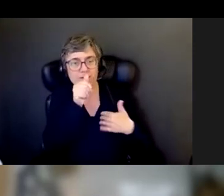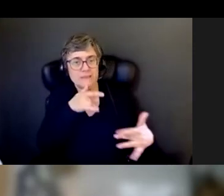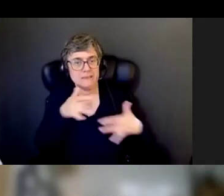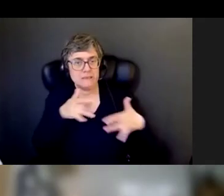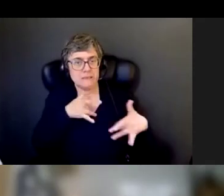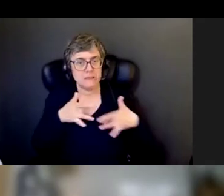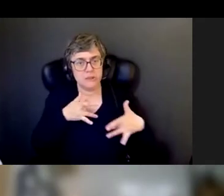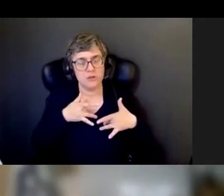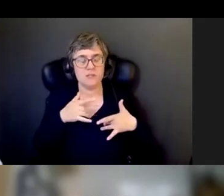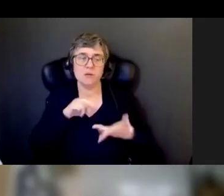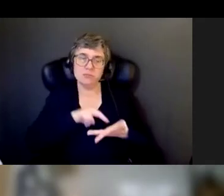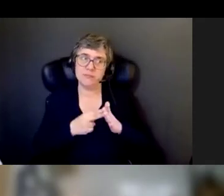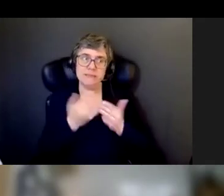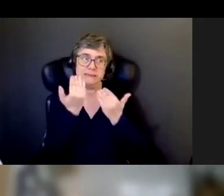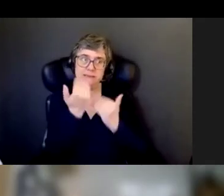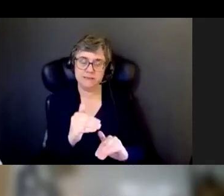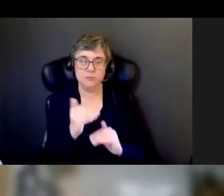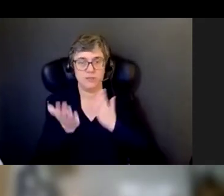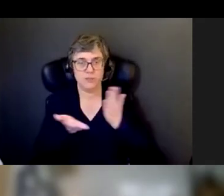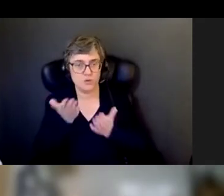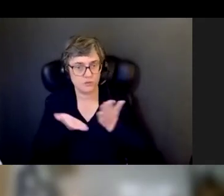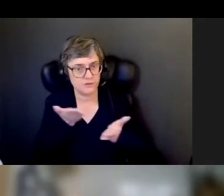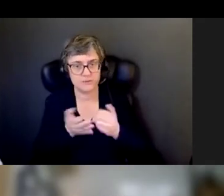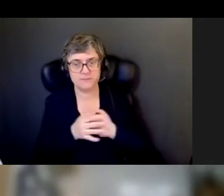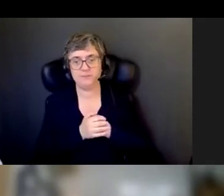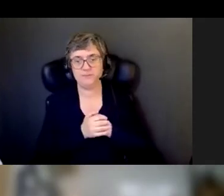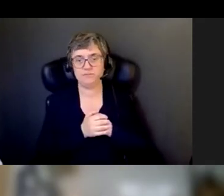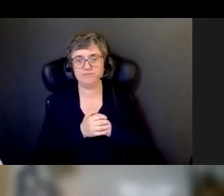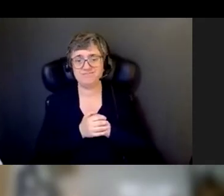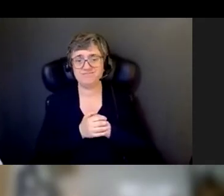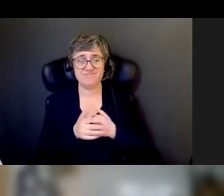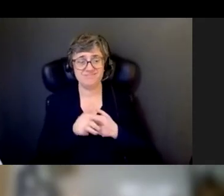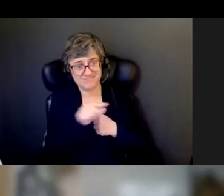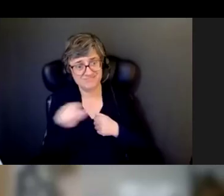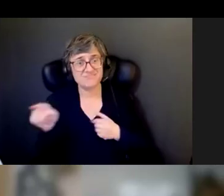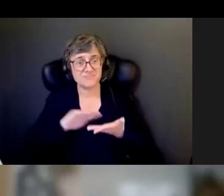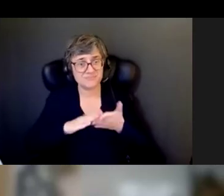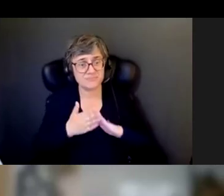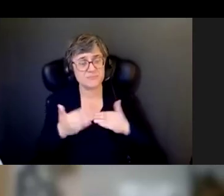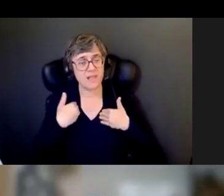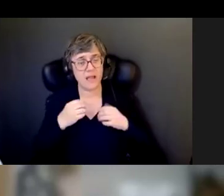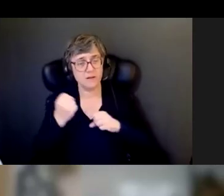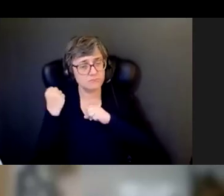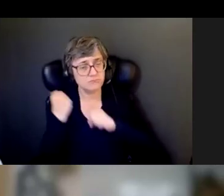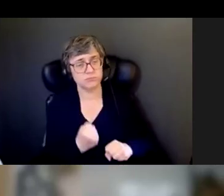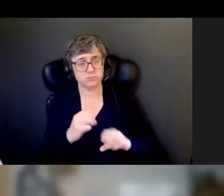we regularly see situations where coercive control is at the core of elder abuse